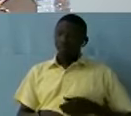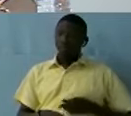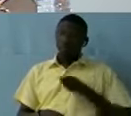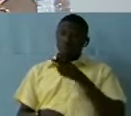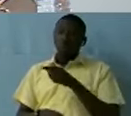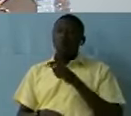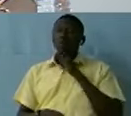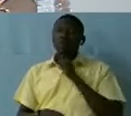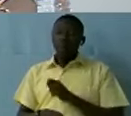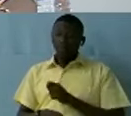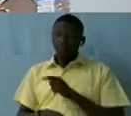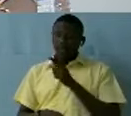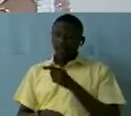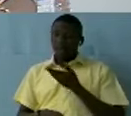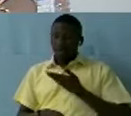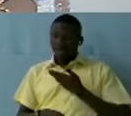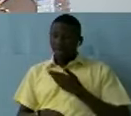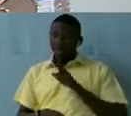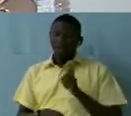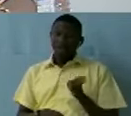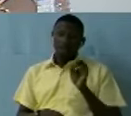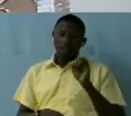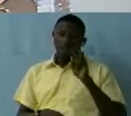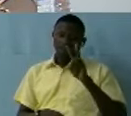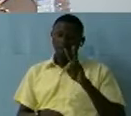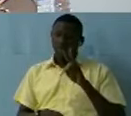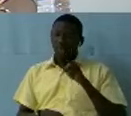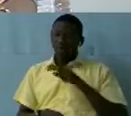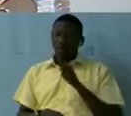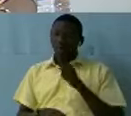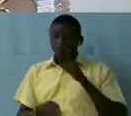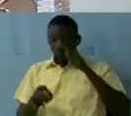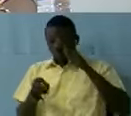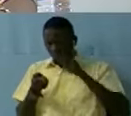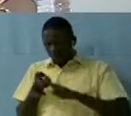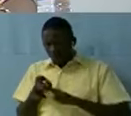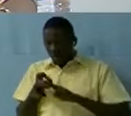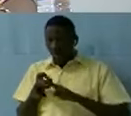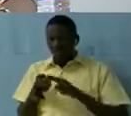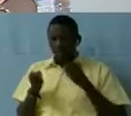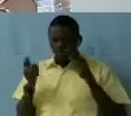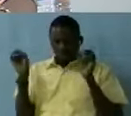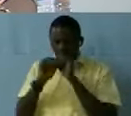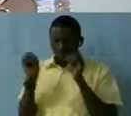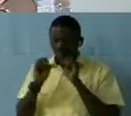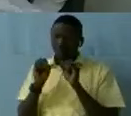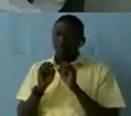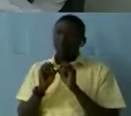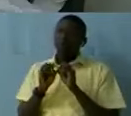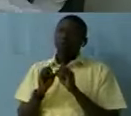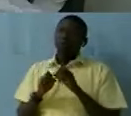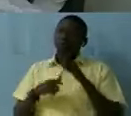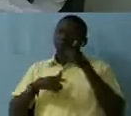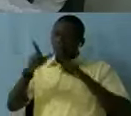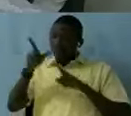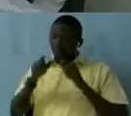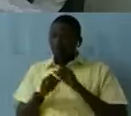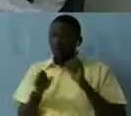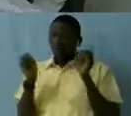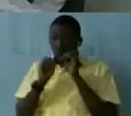if you're a man and you have HIV but you are able to suppress it to the level of